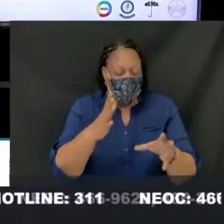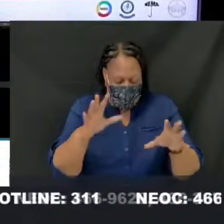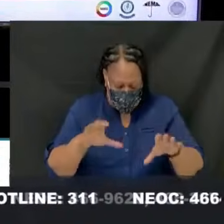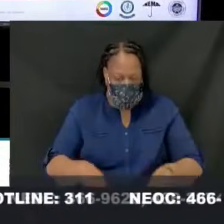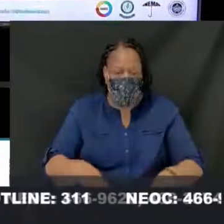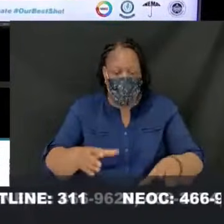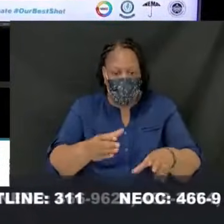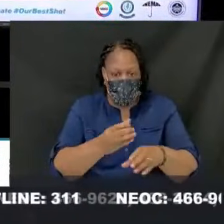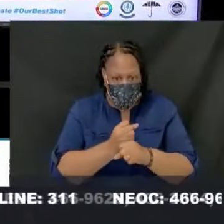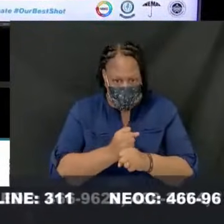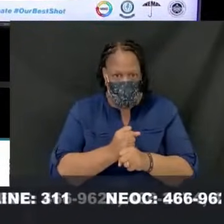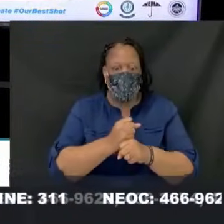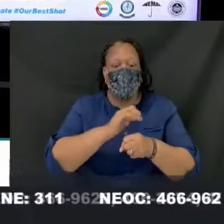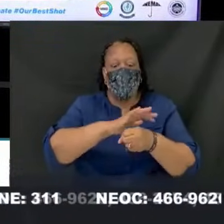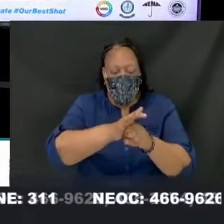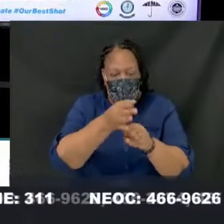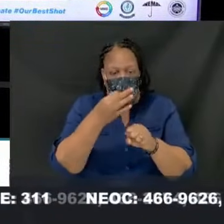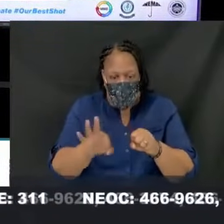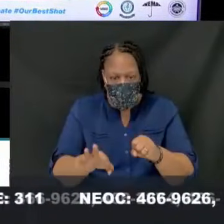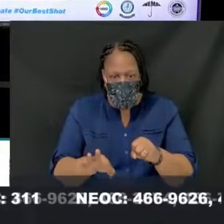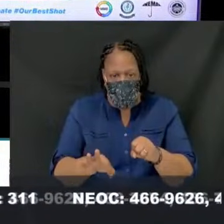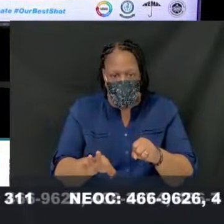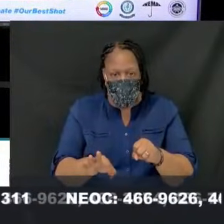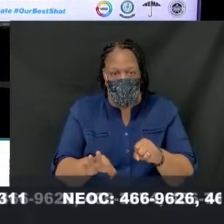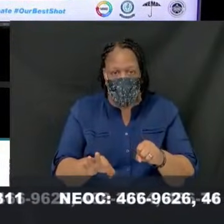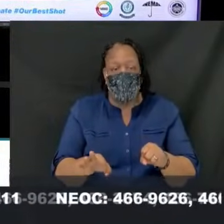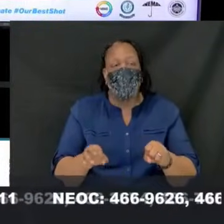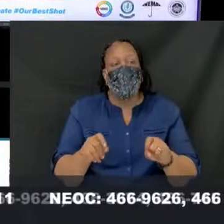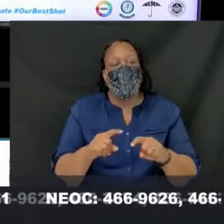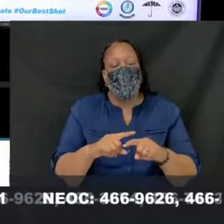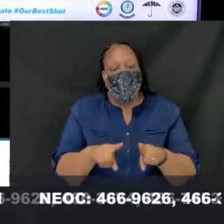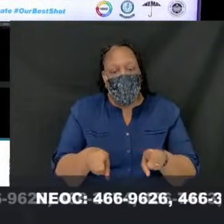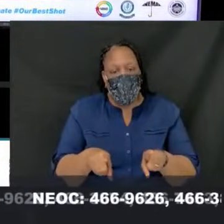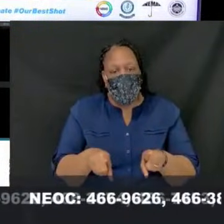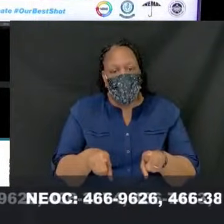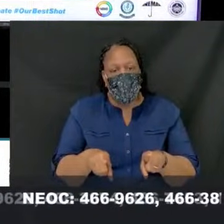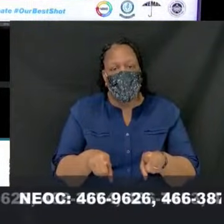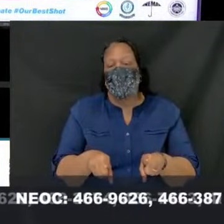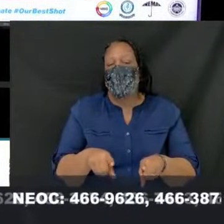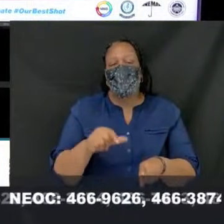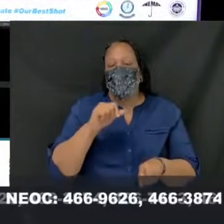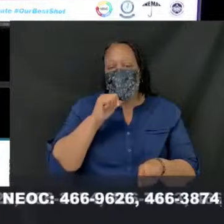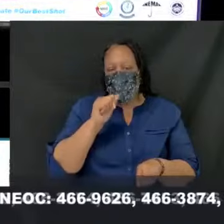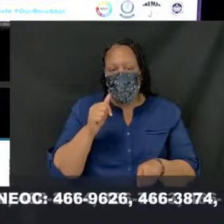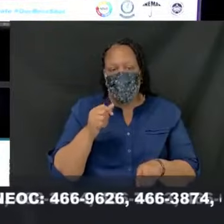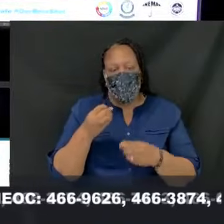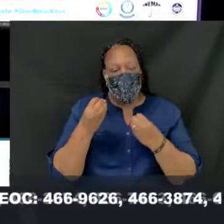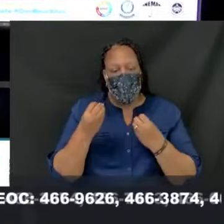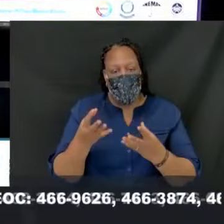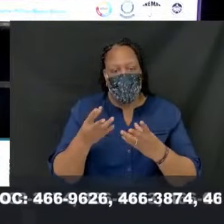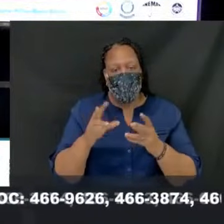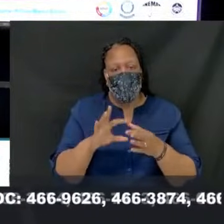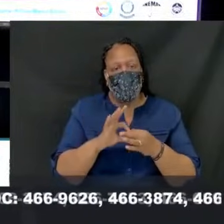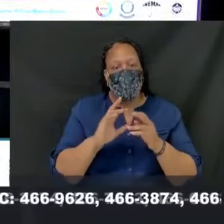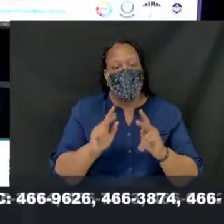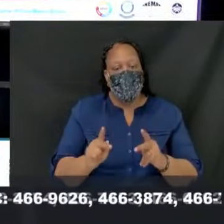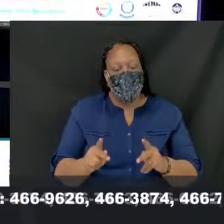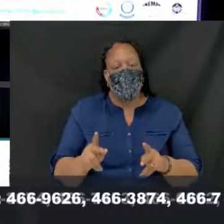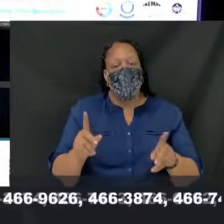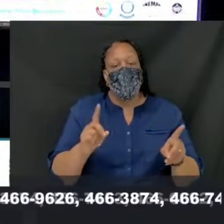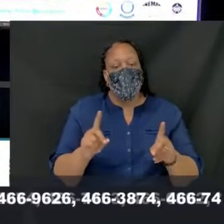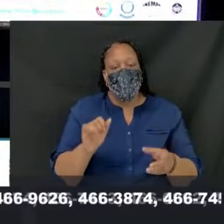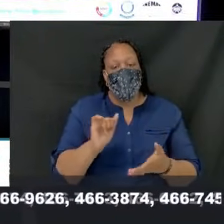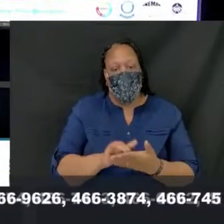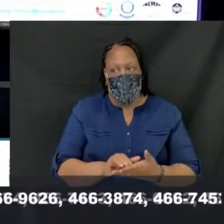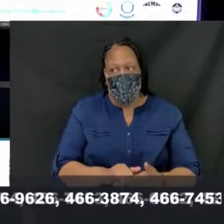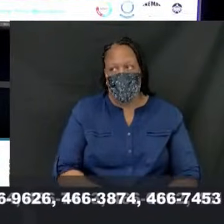the vaccinated person is 8 times less likely to become infected compared to the unvaccinated,